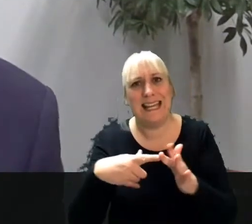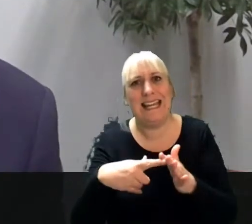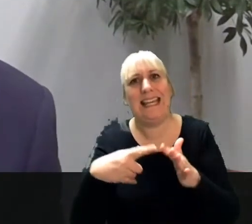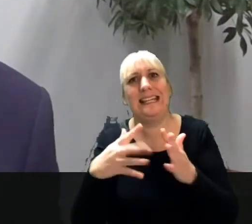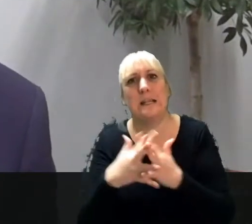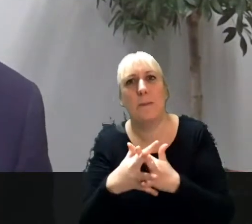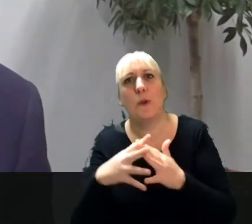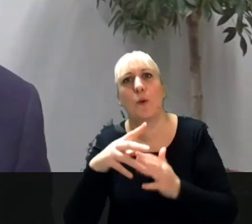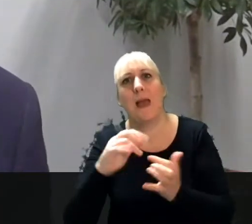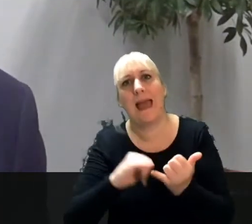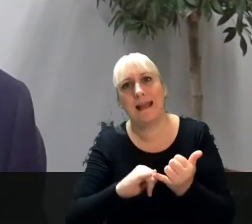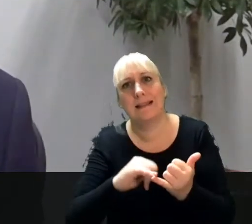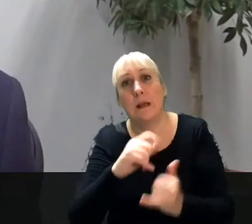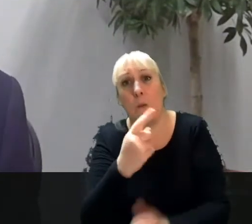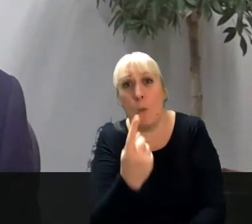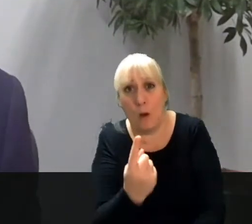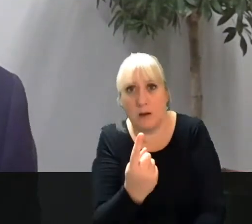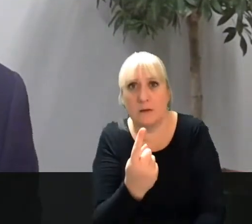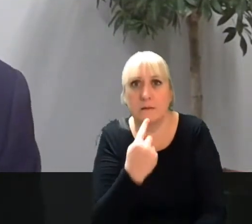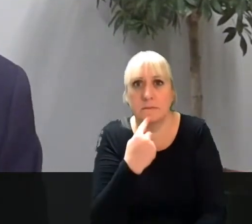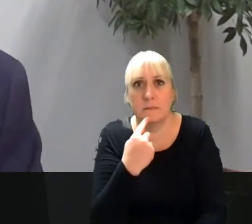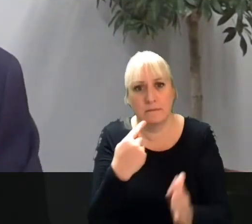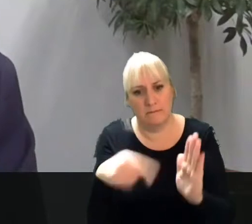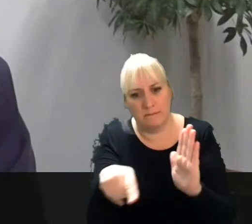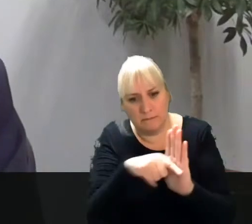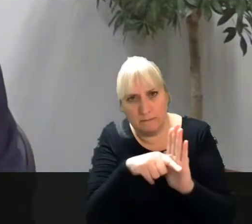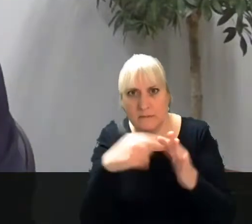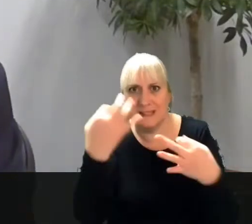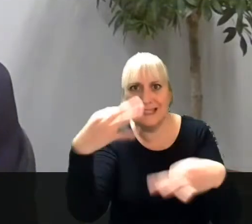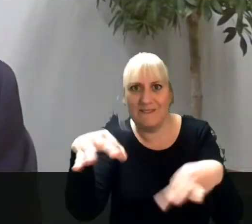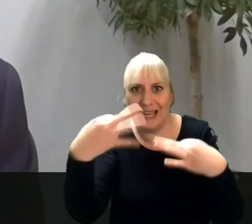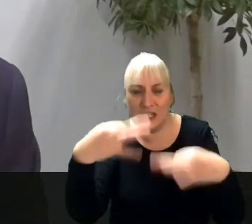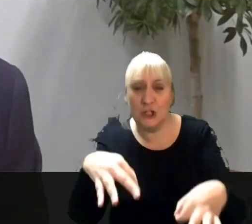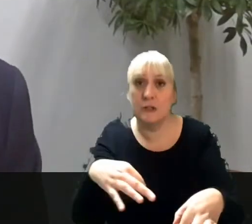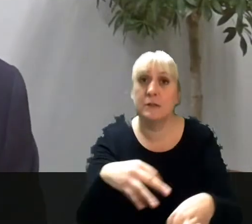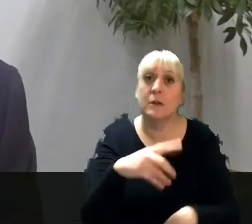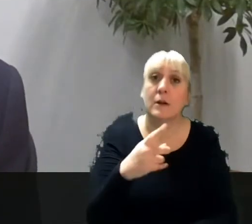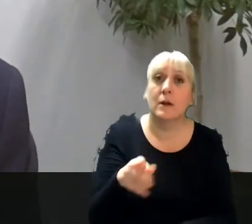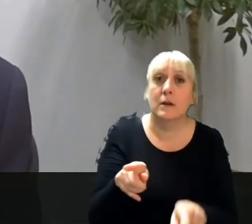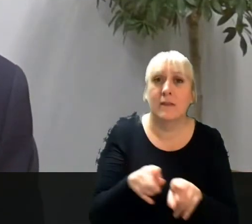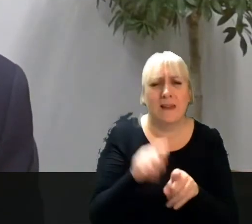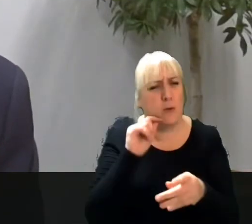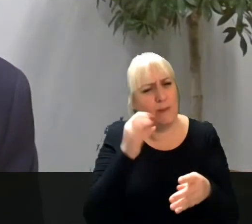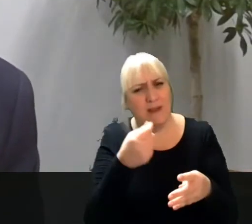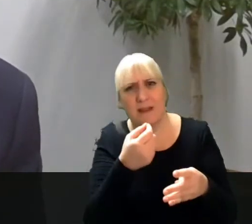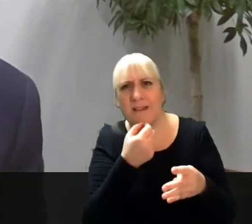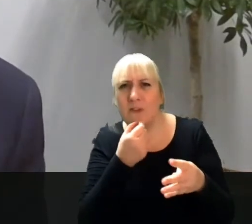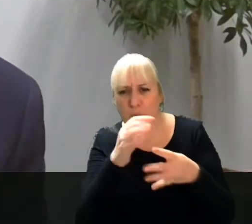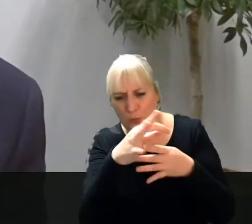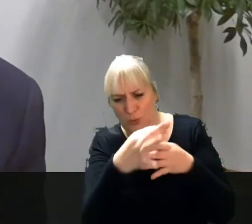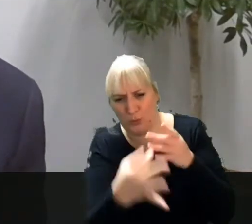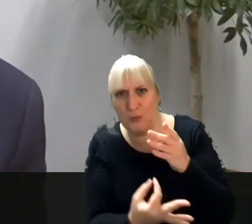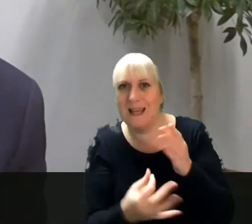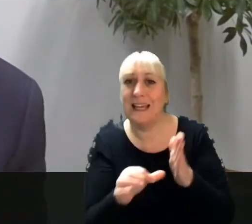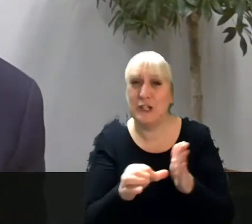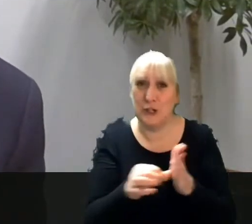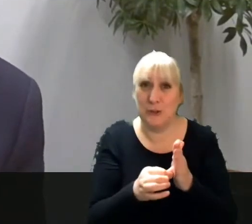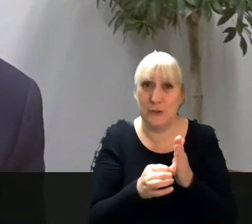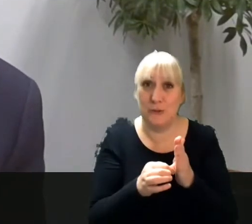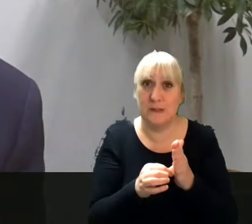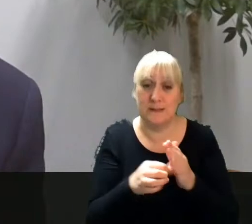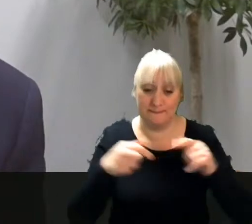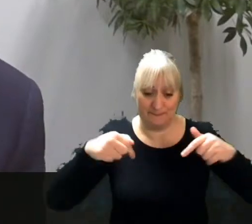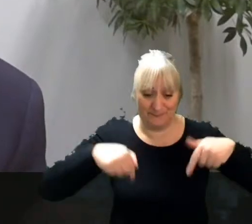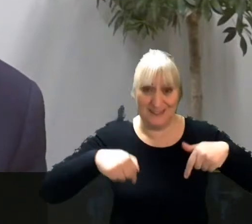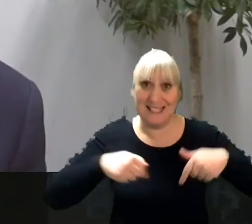could be concerns around safety of your building. So we've done a few things, Carlton. Firstly, from City Hall, we're working with the